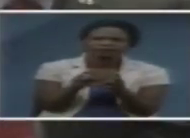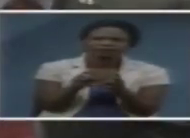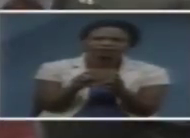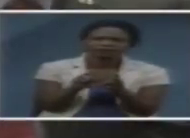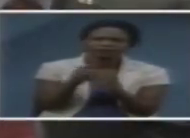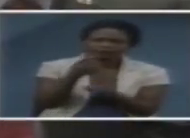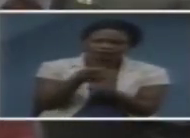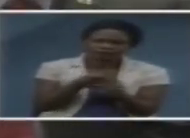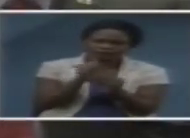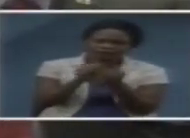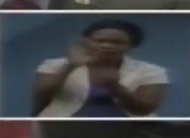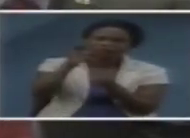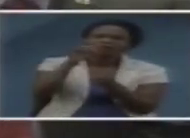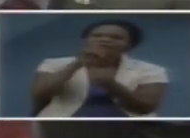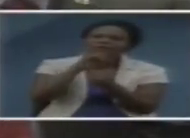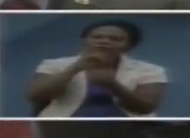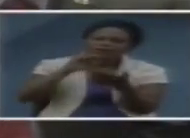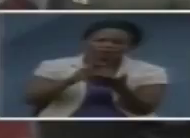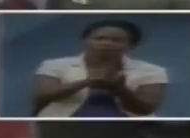as to promote your honor and glory